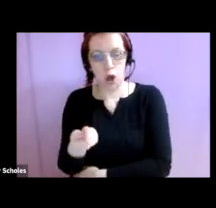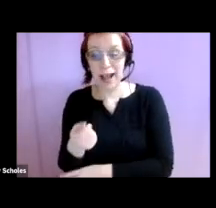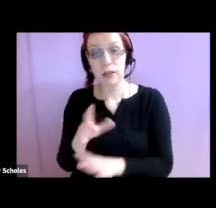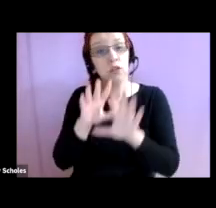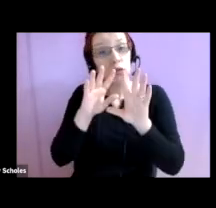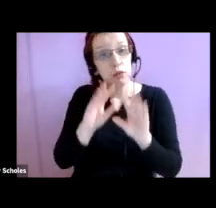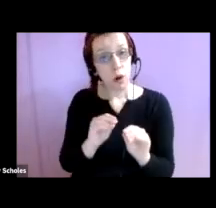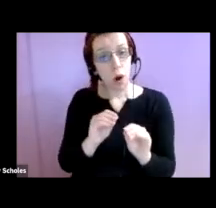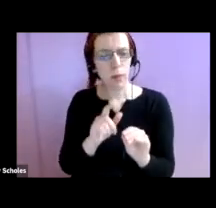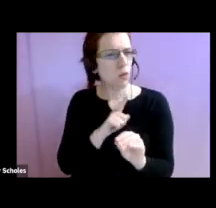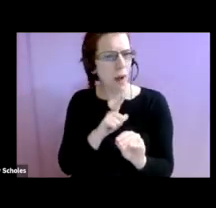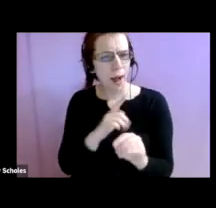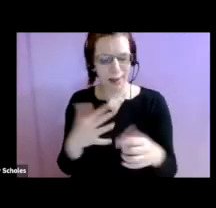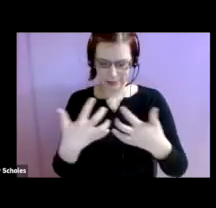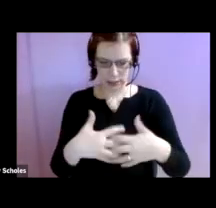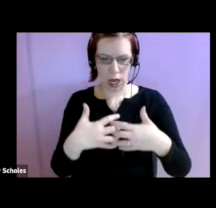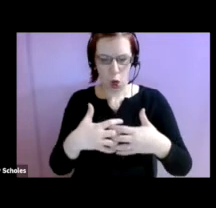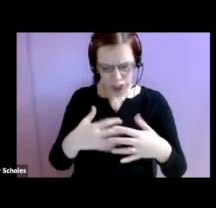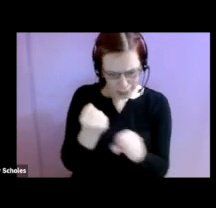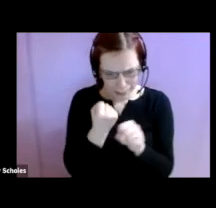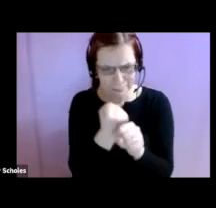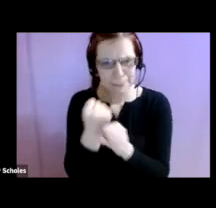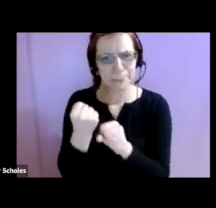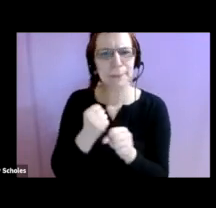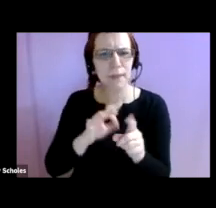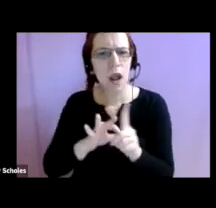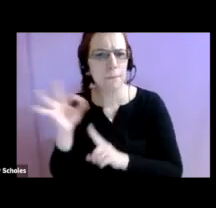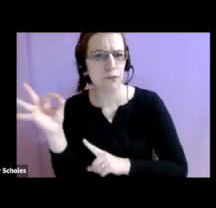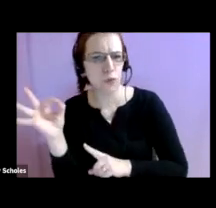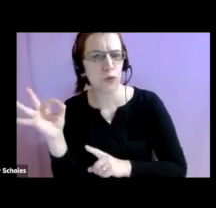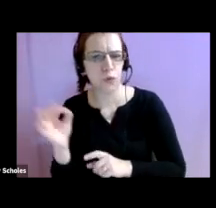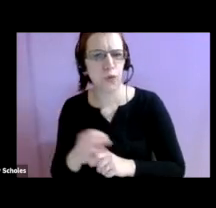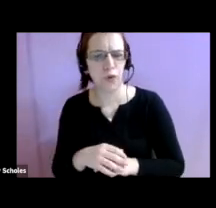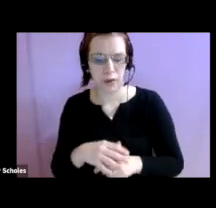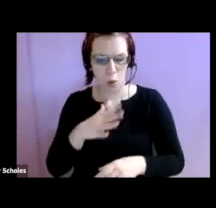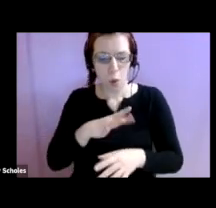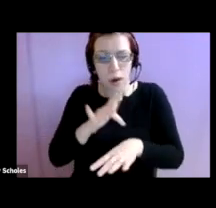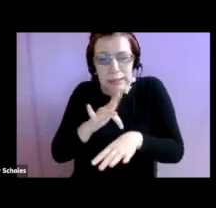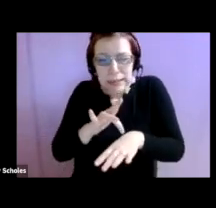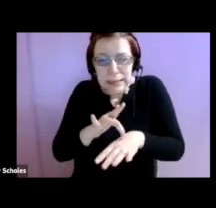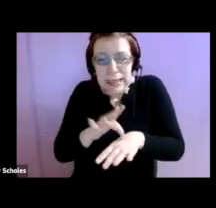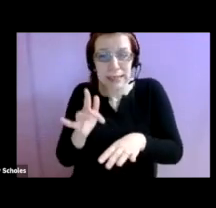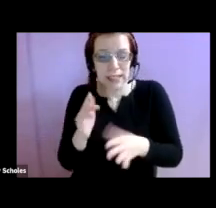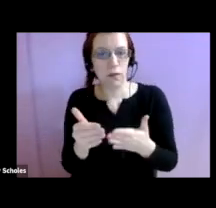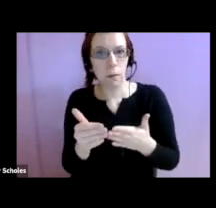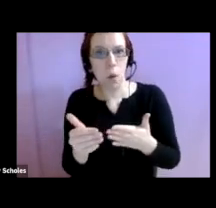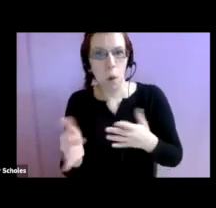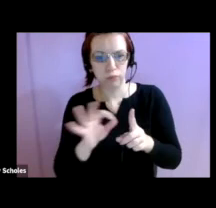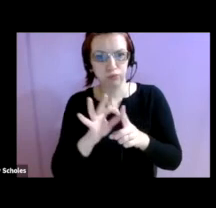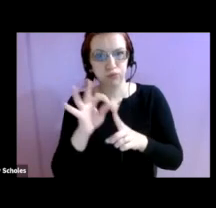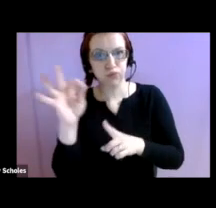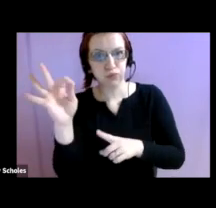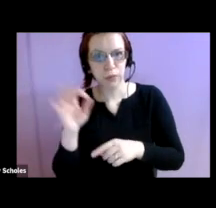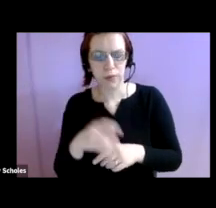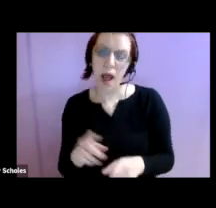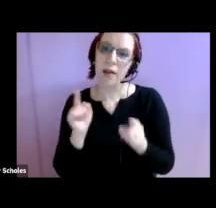the technology of the detectors to improve their sensitivity. And it's worth us doing